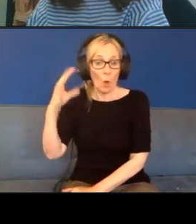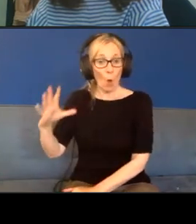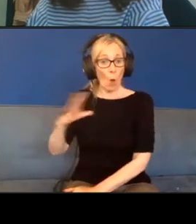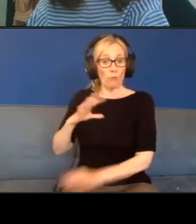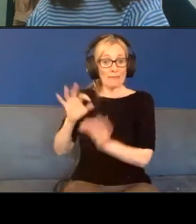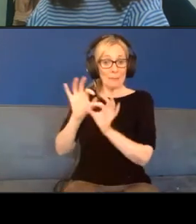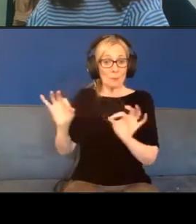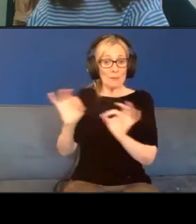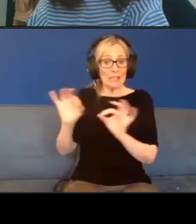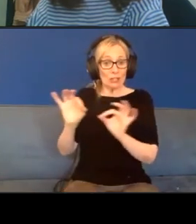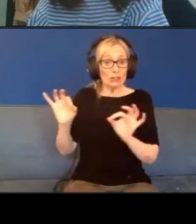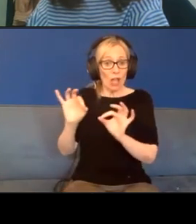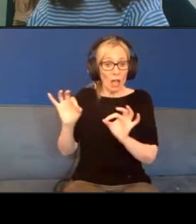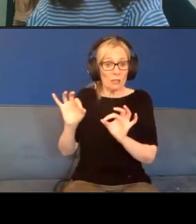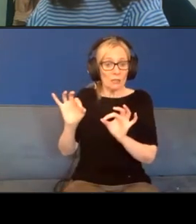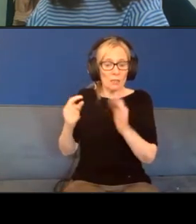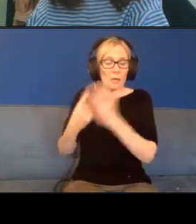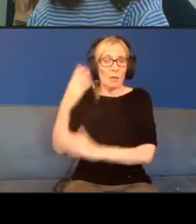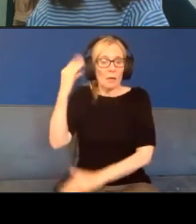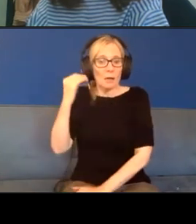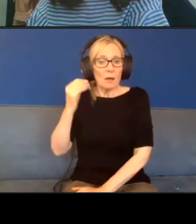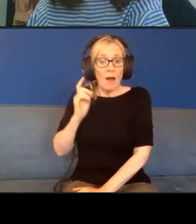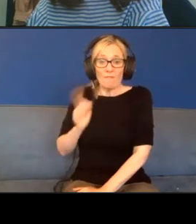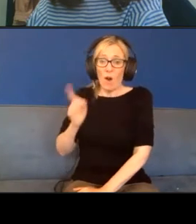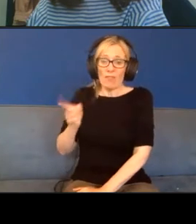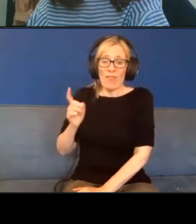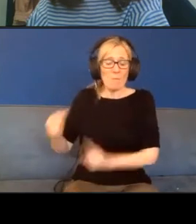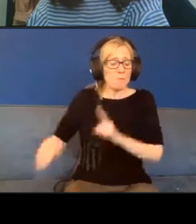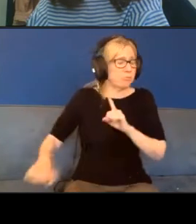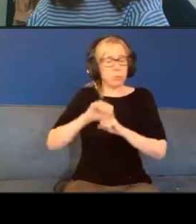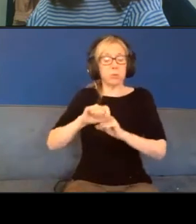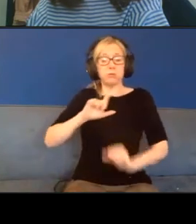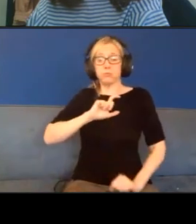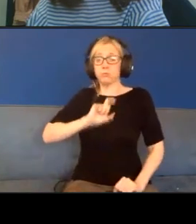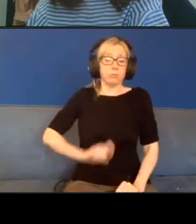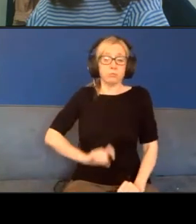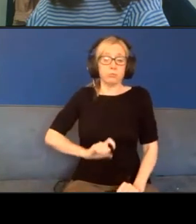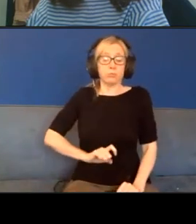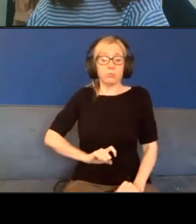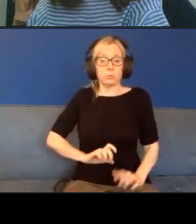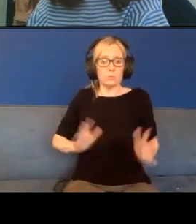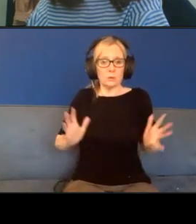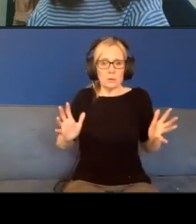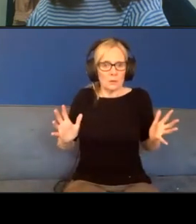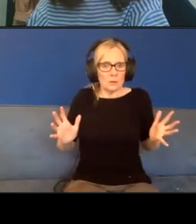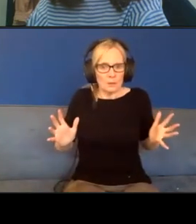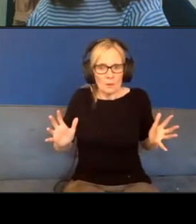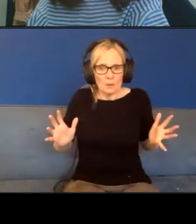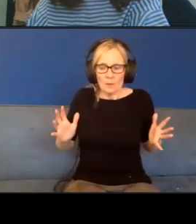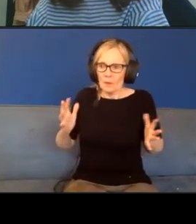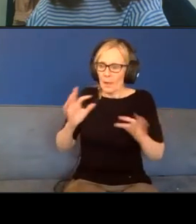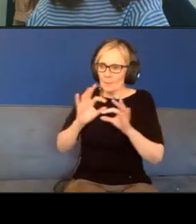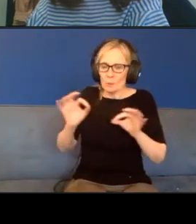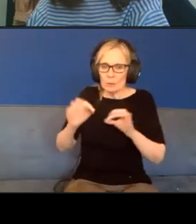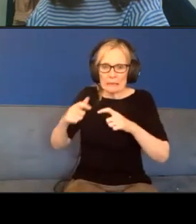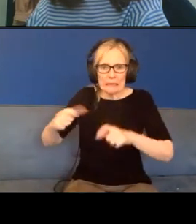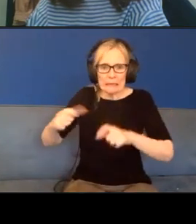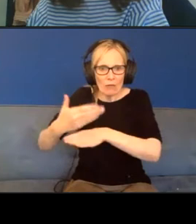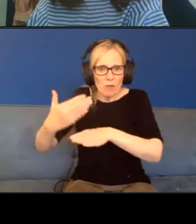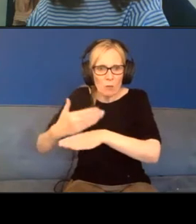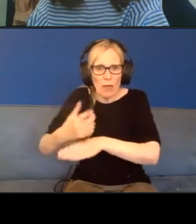thing I've learned from them, it totally rocks their confidence in terms of having a music career, or can they do